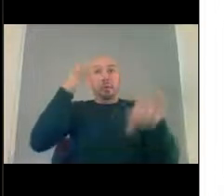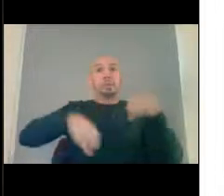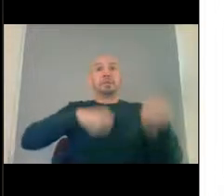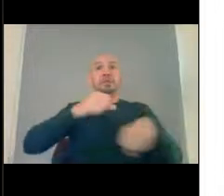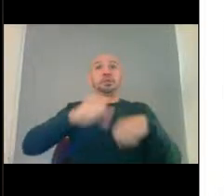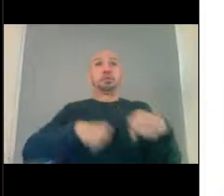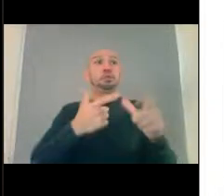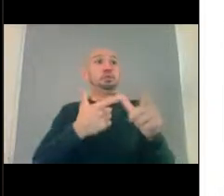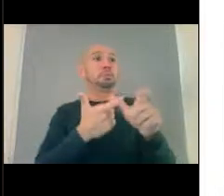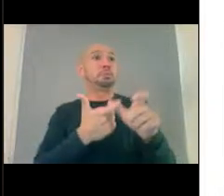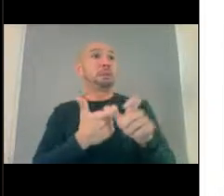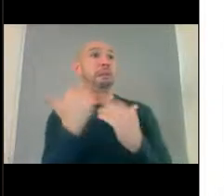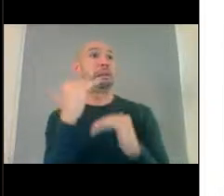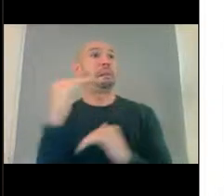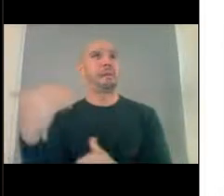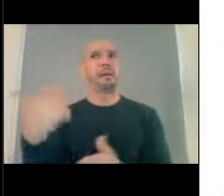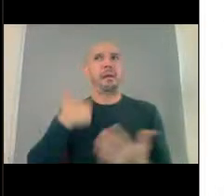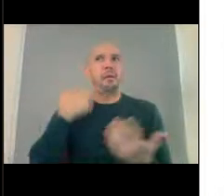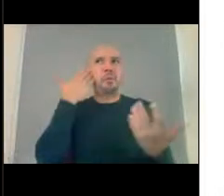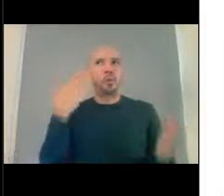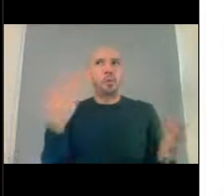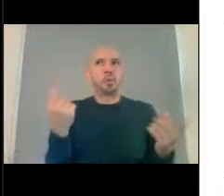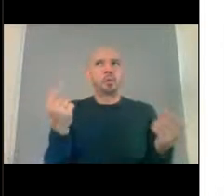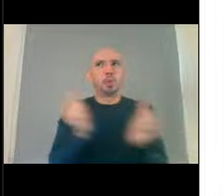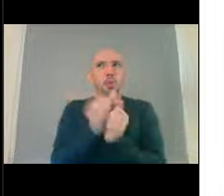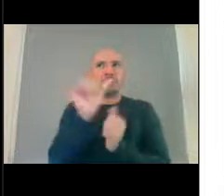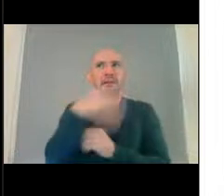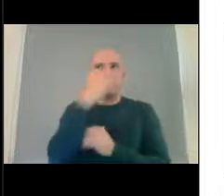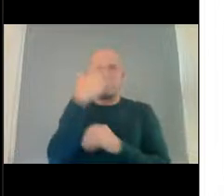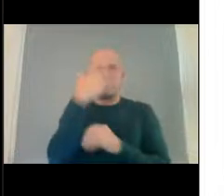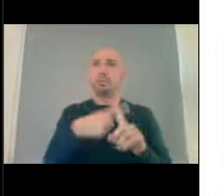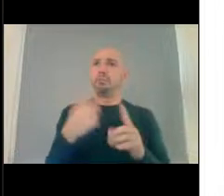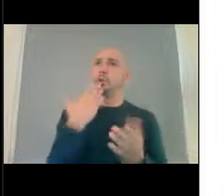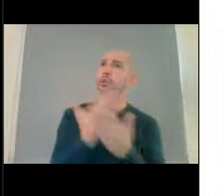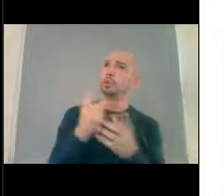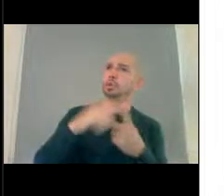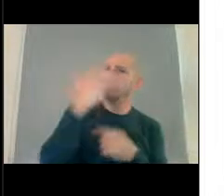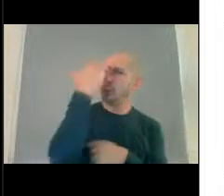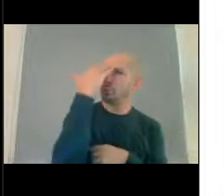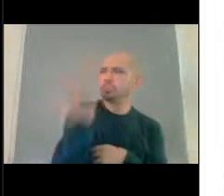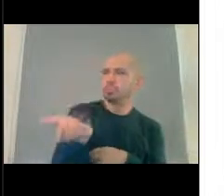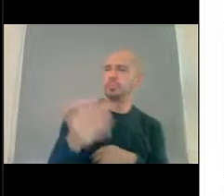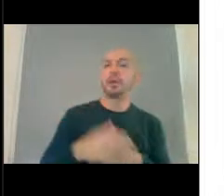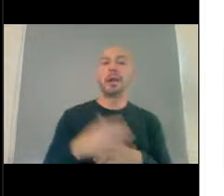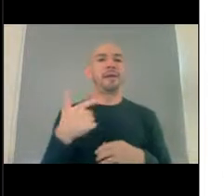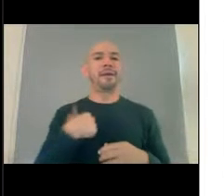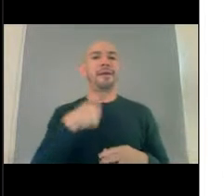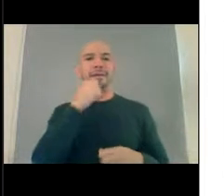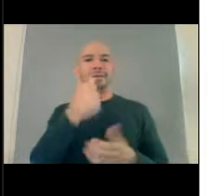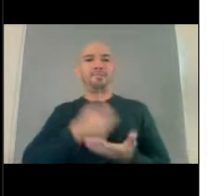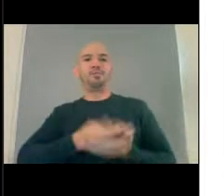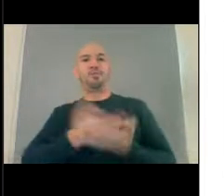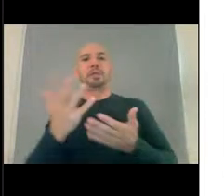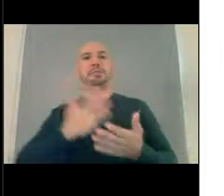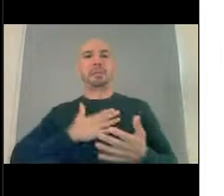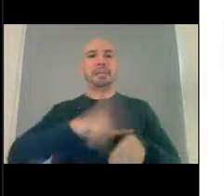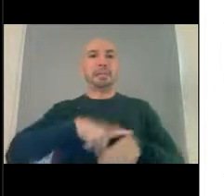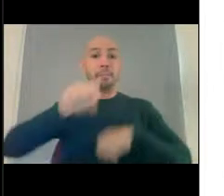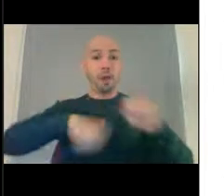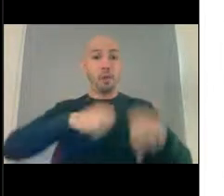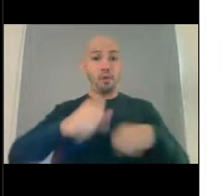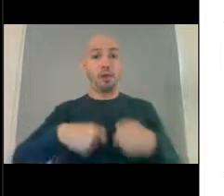what i was supposed to do with that information but it was good to know um but i didn't spend all my time just biking around i did some other